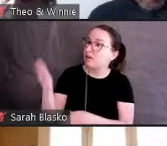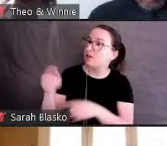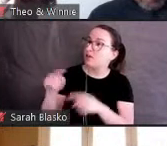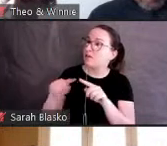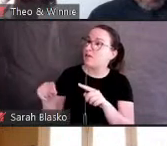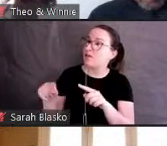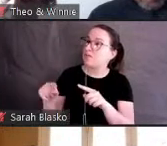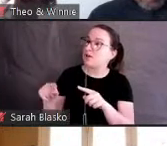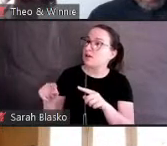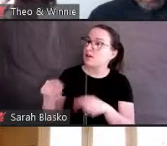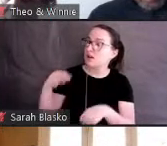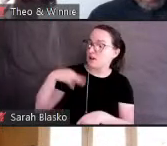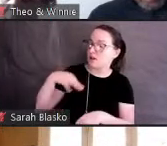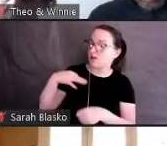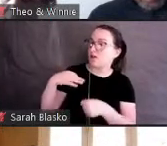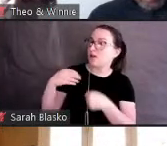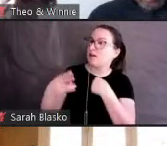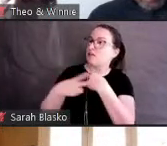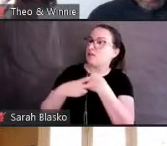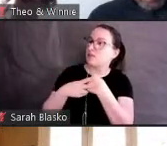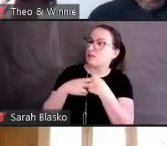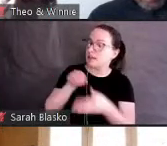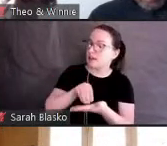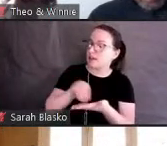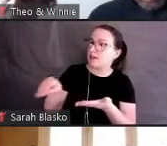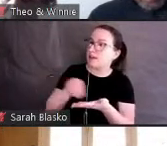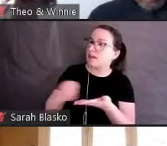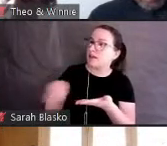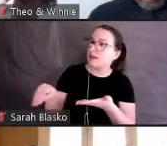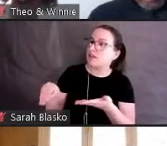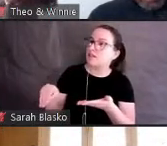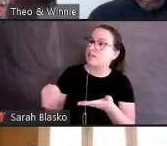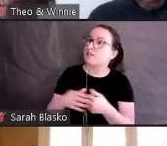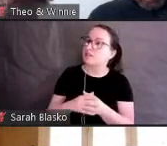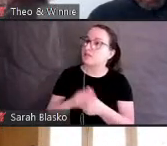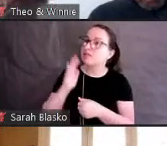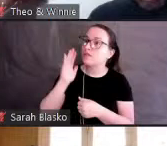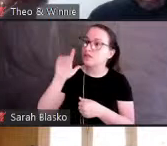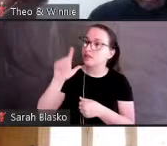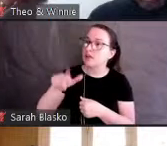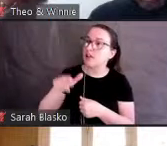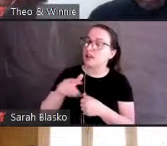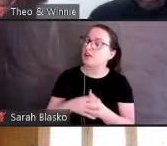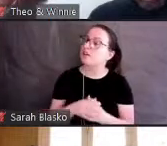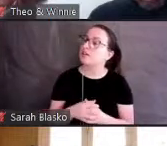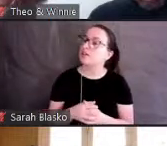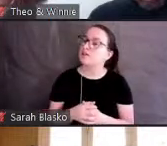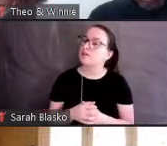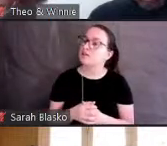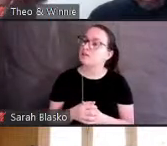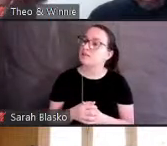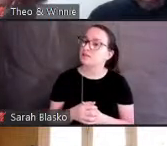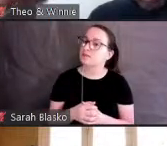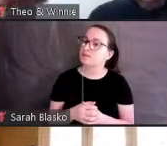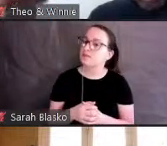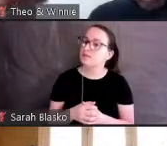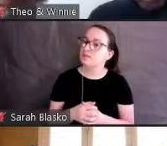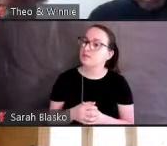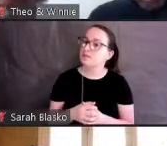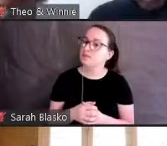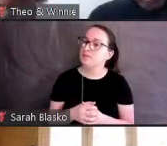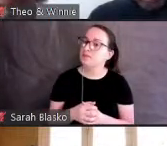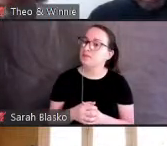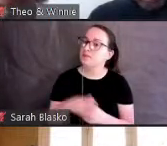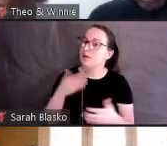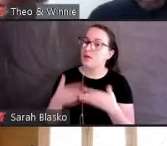our account. I pray that we will see it that way, God. Father, that all of our giving, Father, not just the Mission Sunday, but God, whatever we